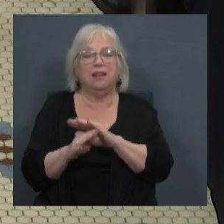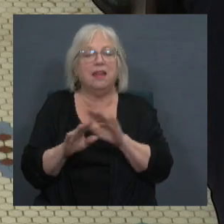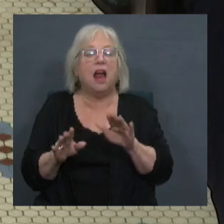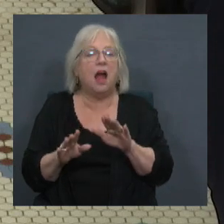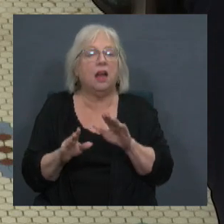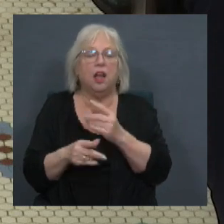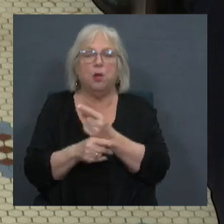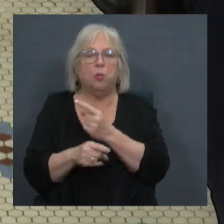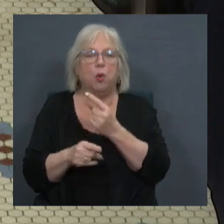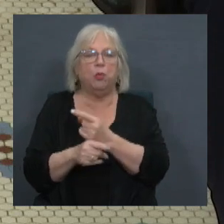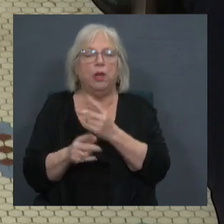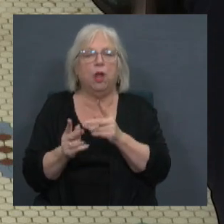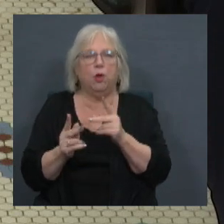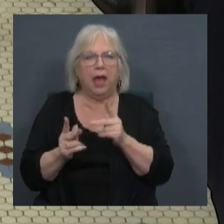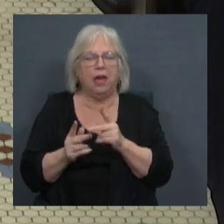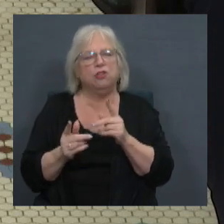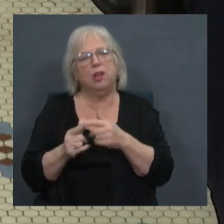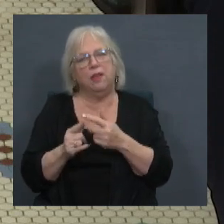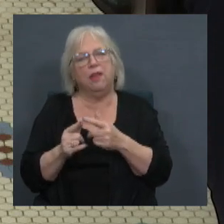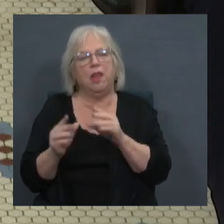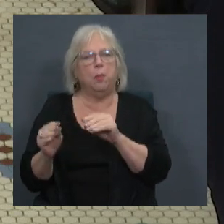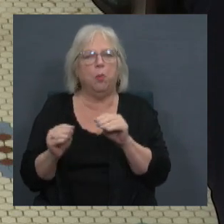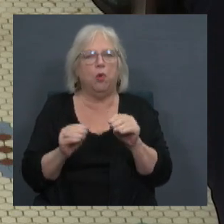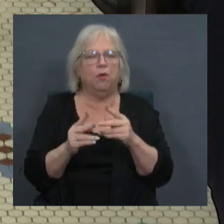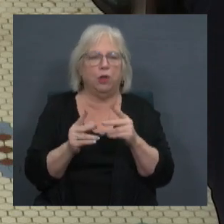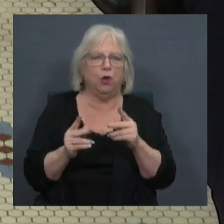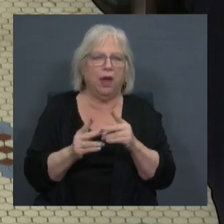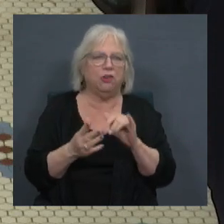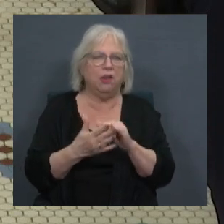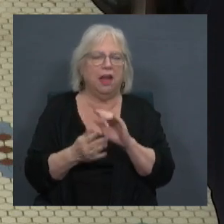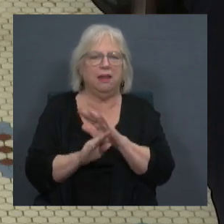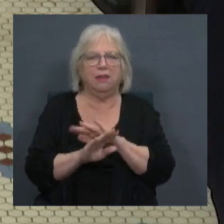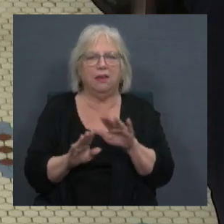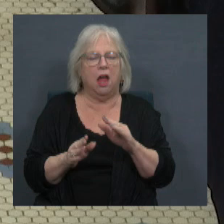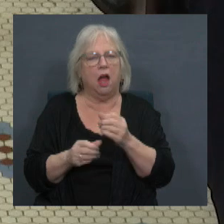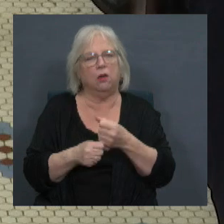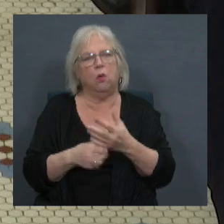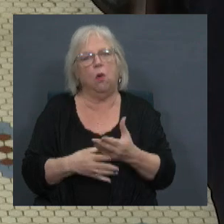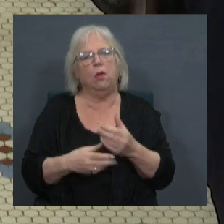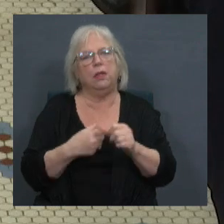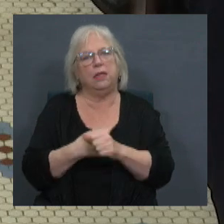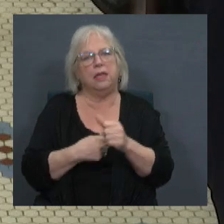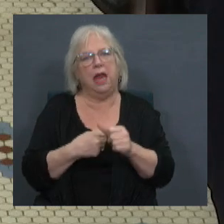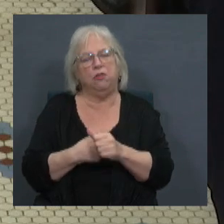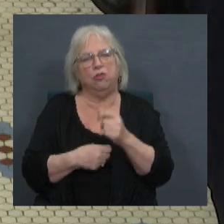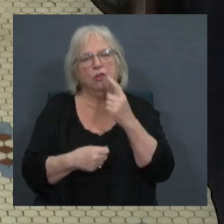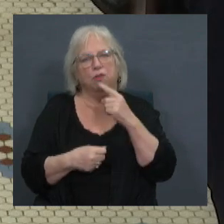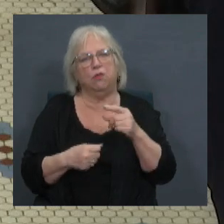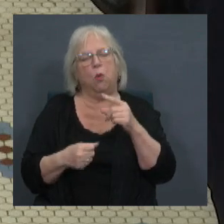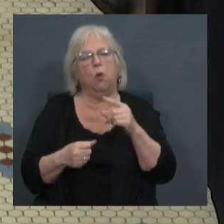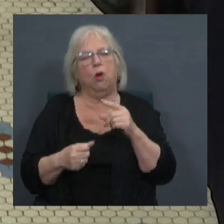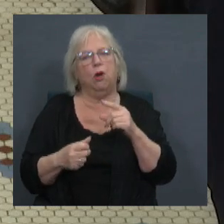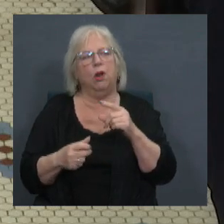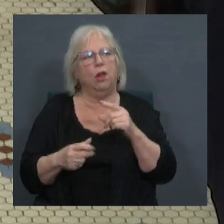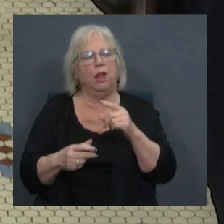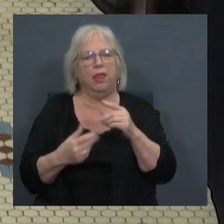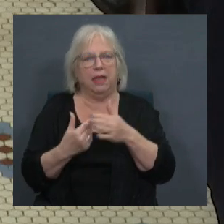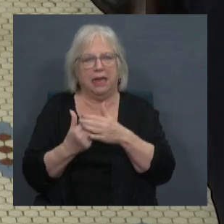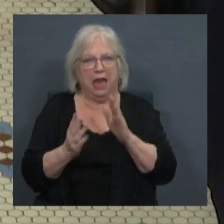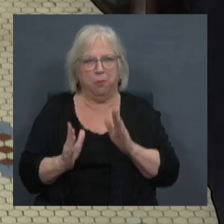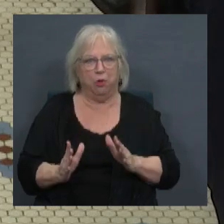request that the location be moved to one that does not endanger the lives of its residents or its